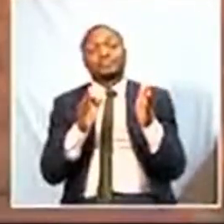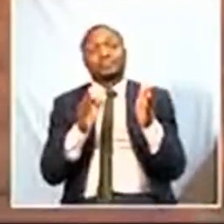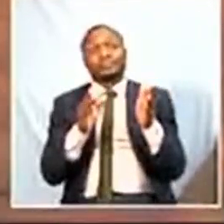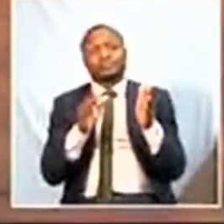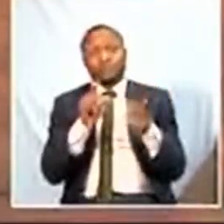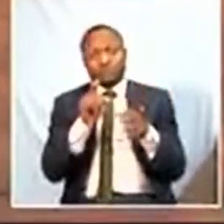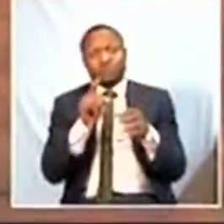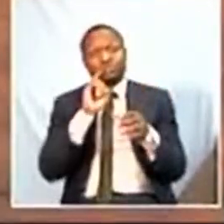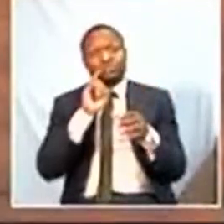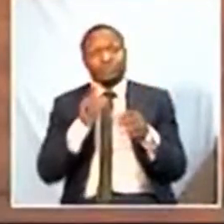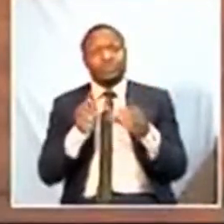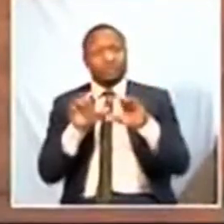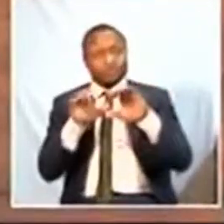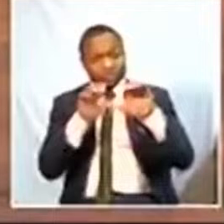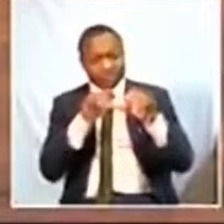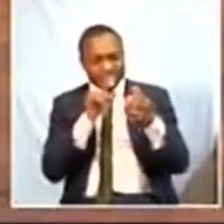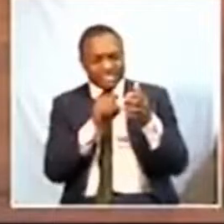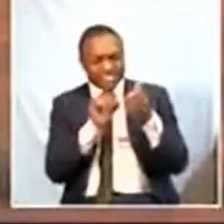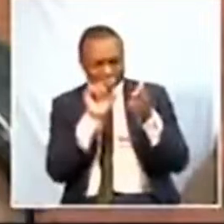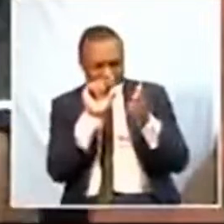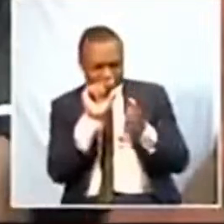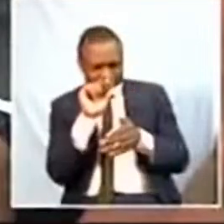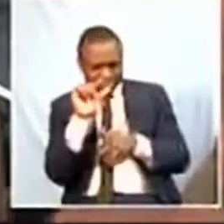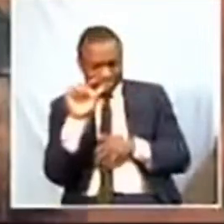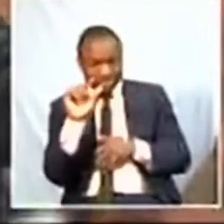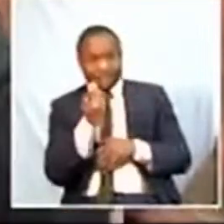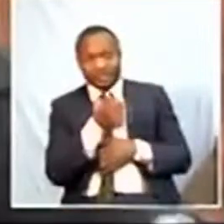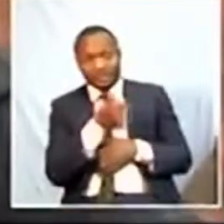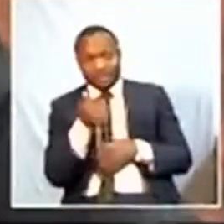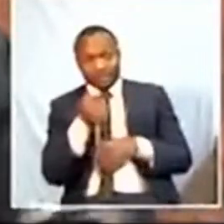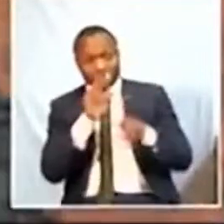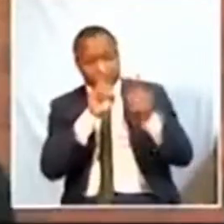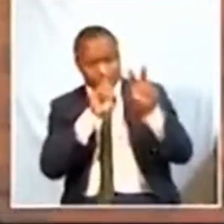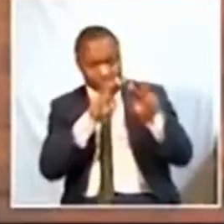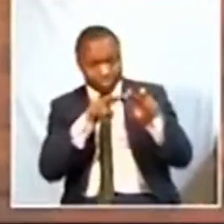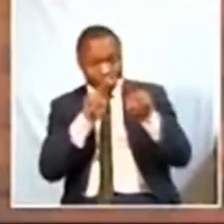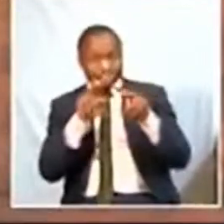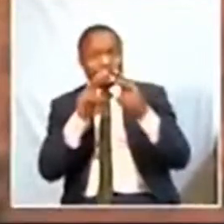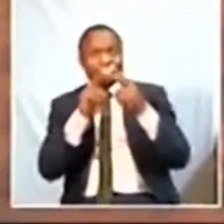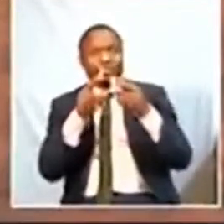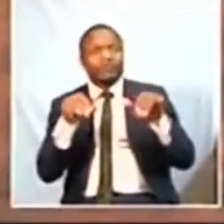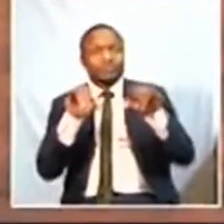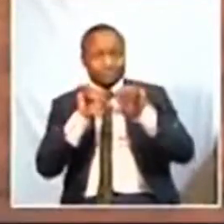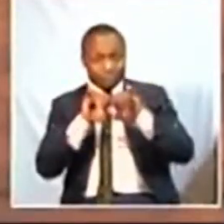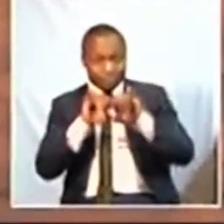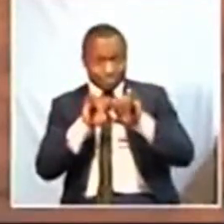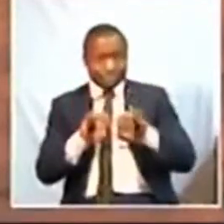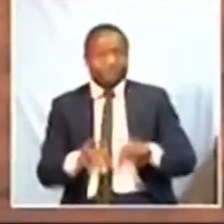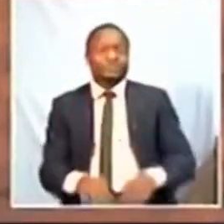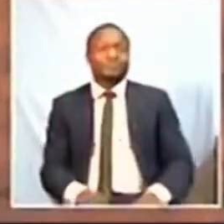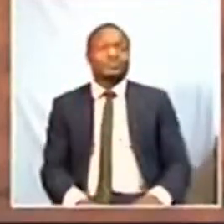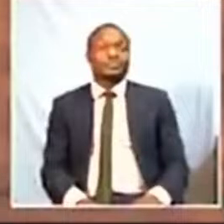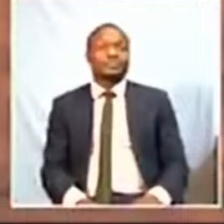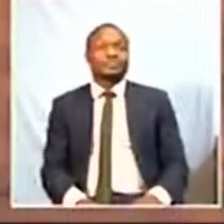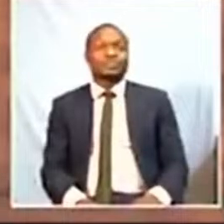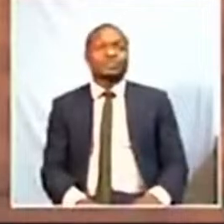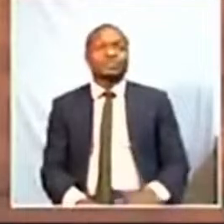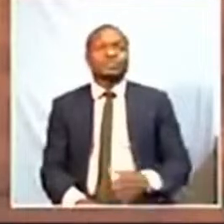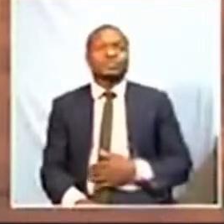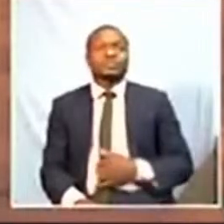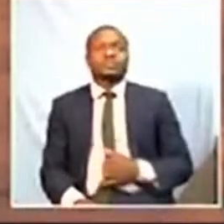You do that. These are too small. Then the other observation that is critical is